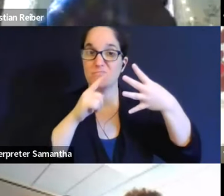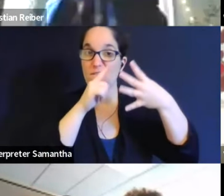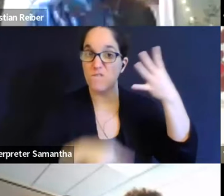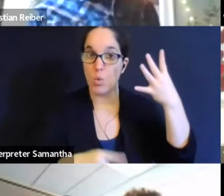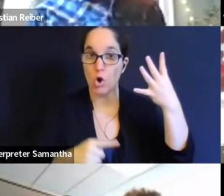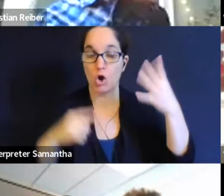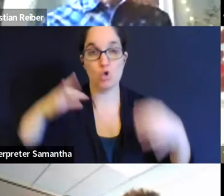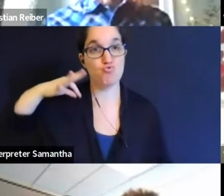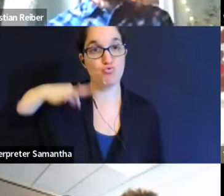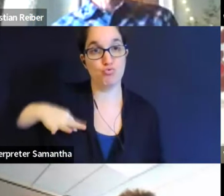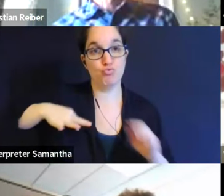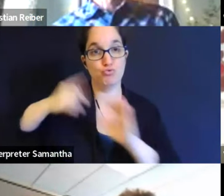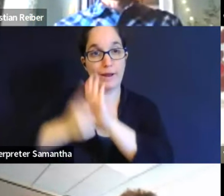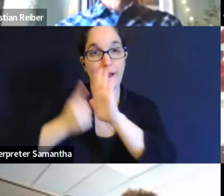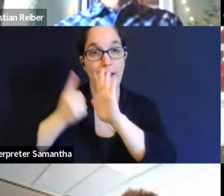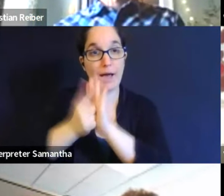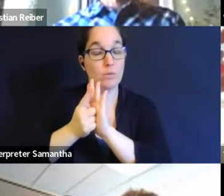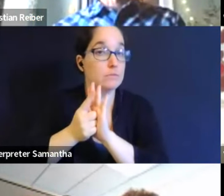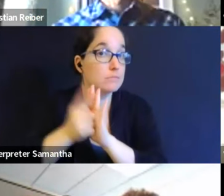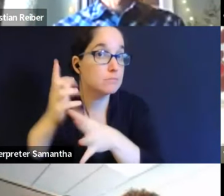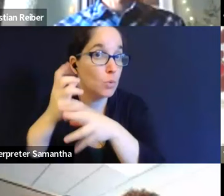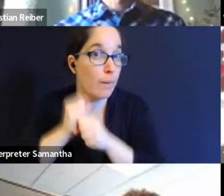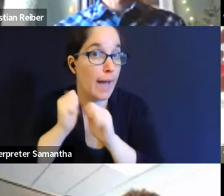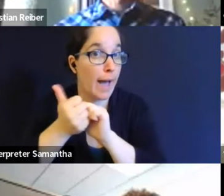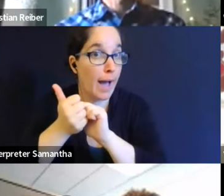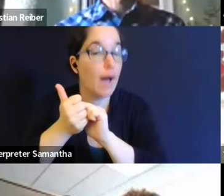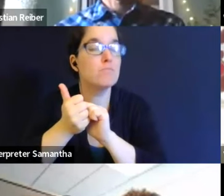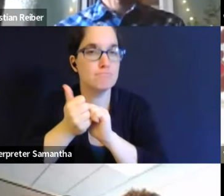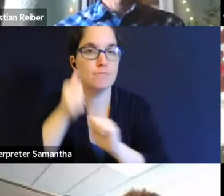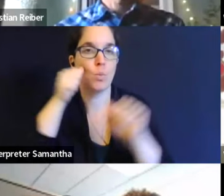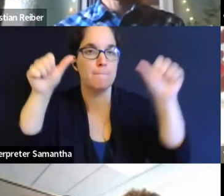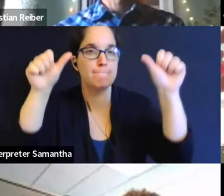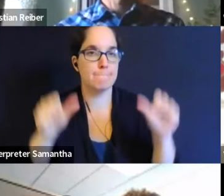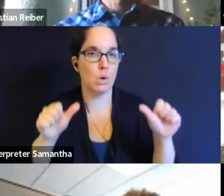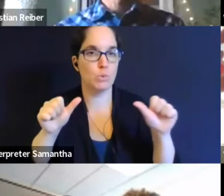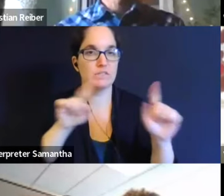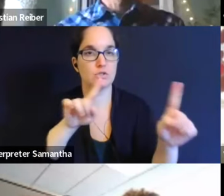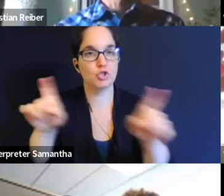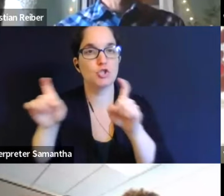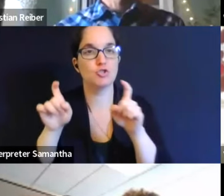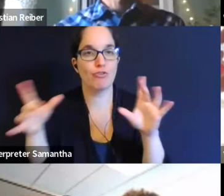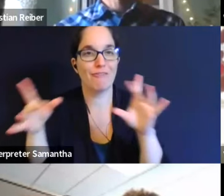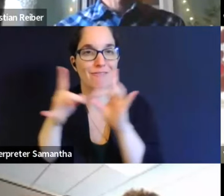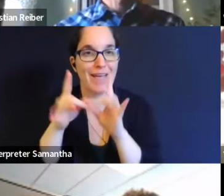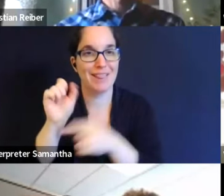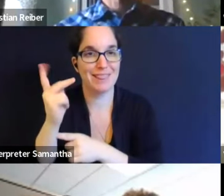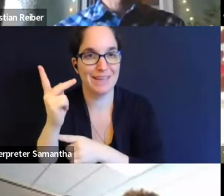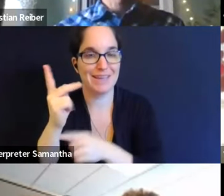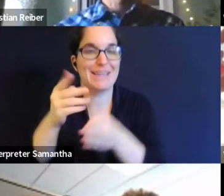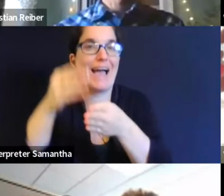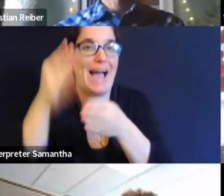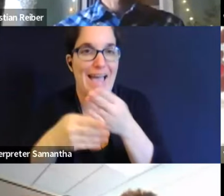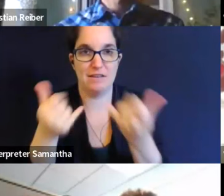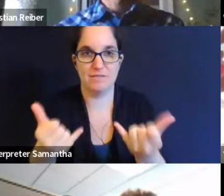series today. In order to receive credit for that, I'll be posting a survey link in the chat at the very end of